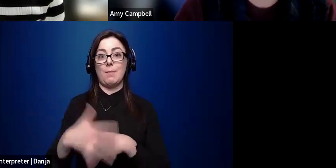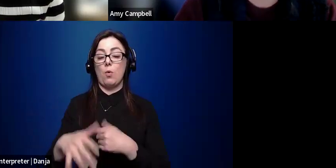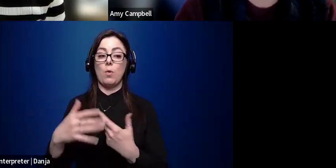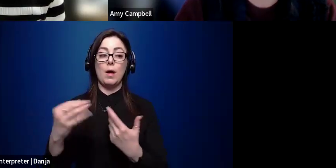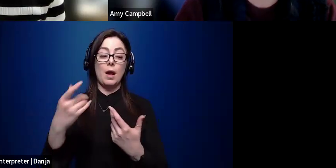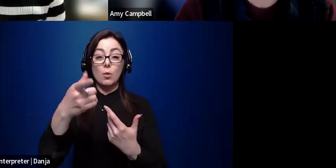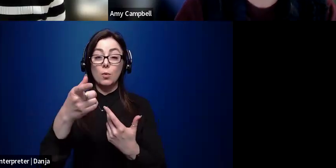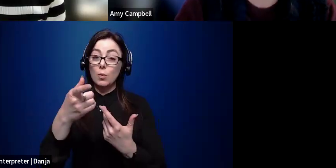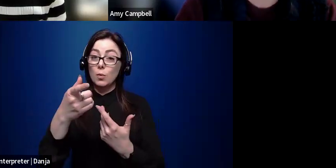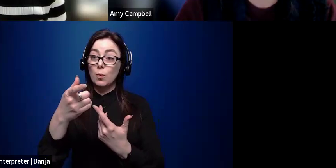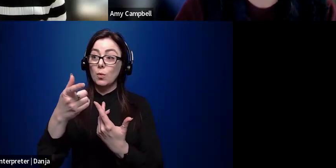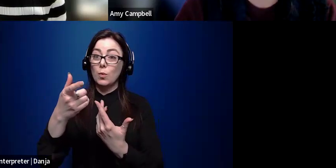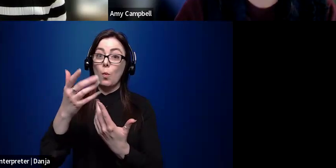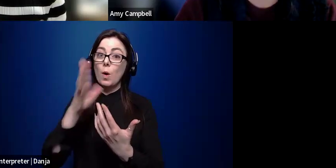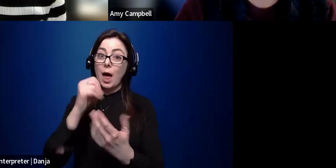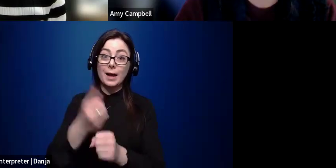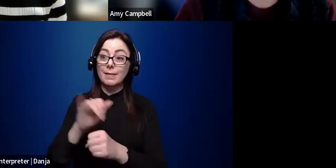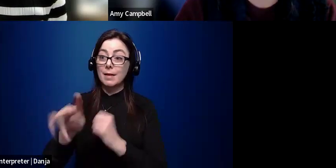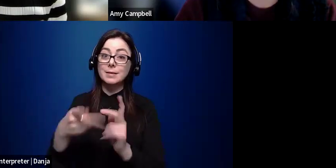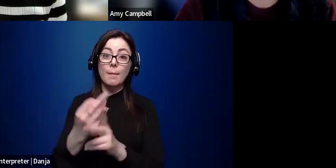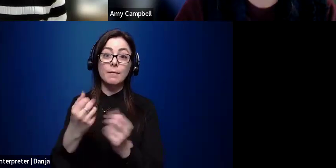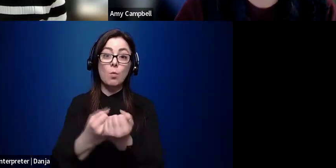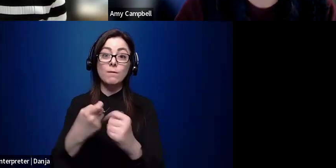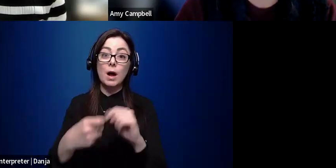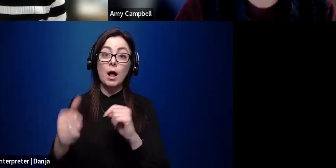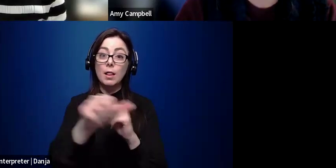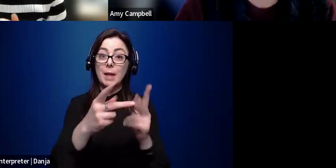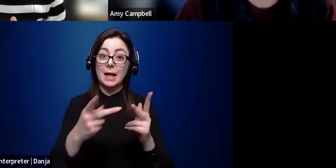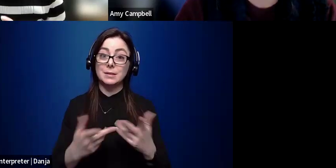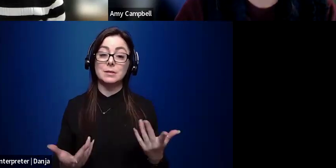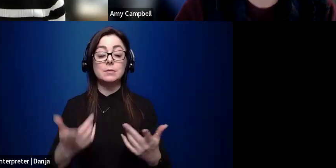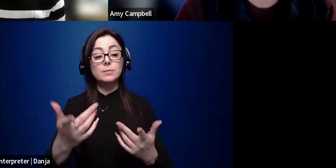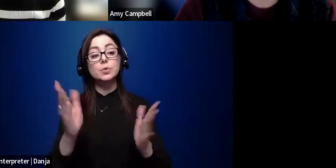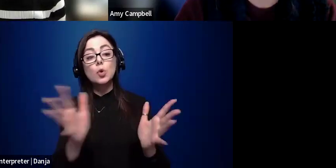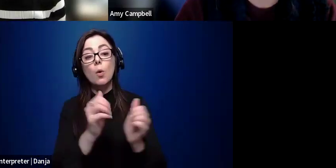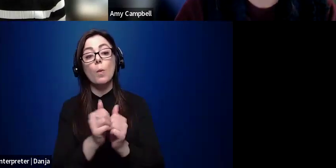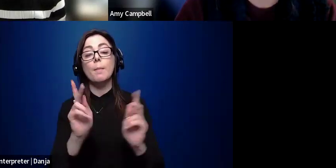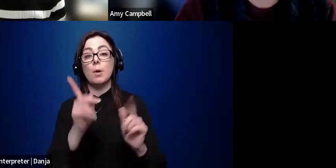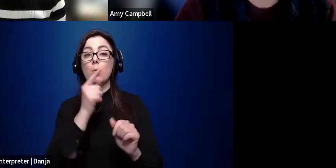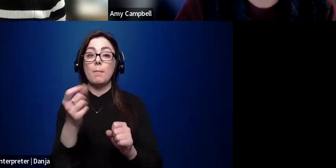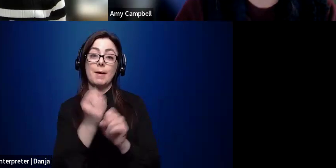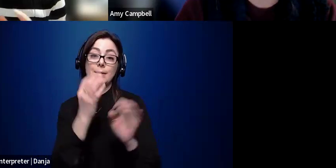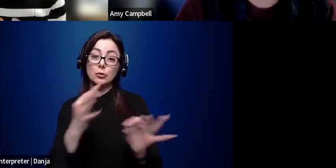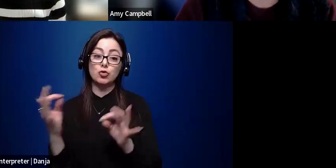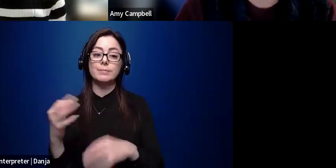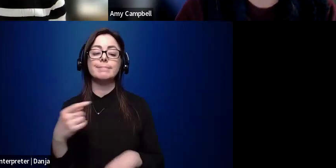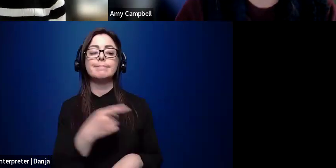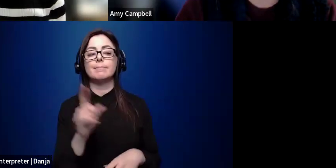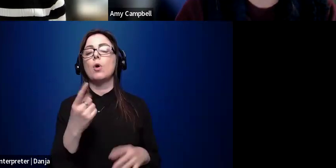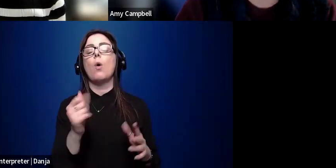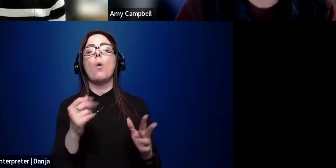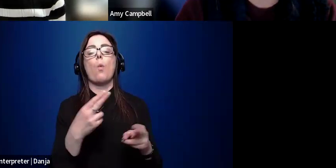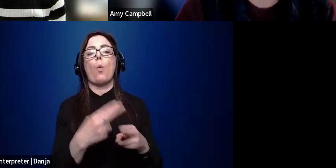not going to get anywhere else. So talking to decision makers, here's kind of a quick way to kind of put